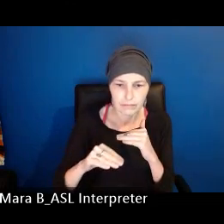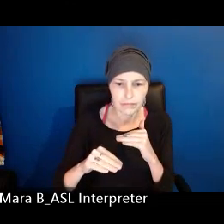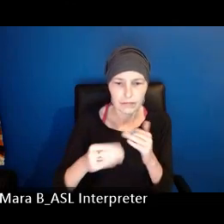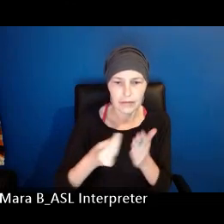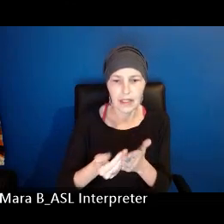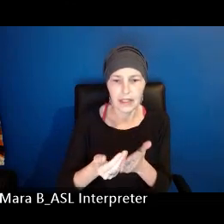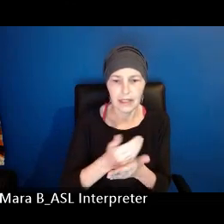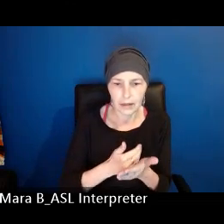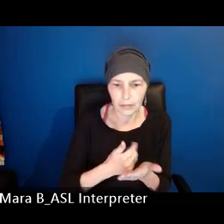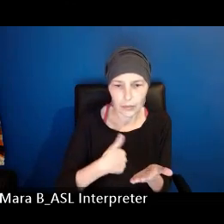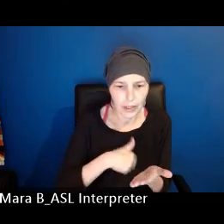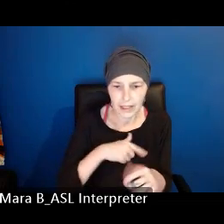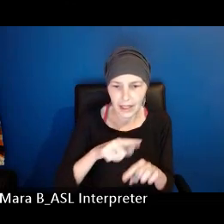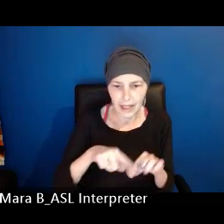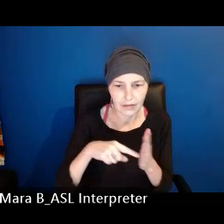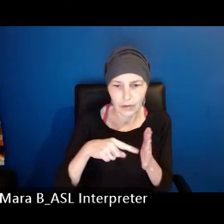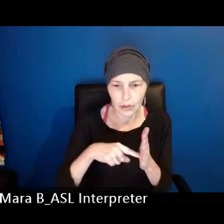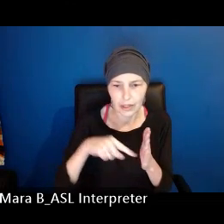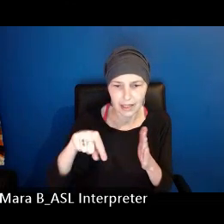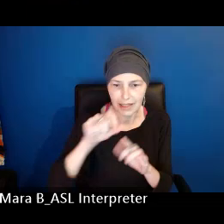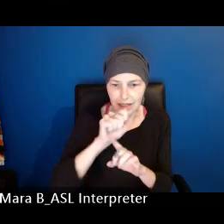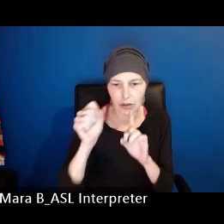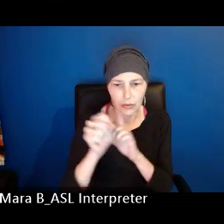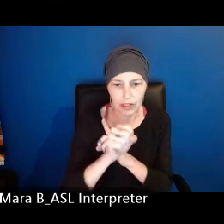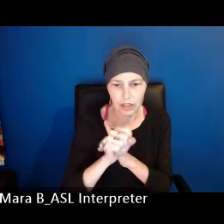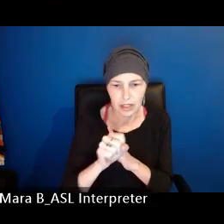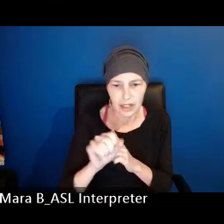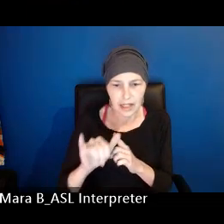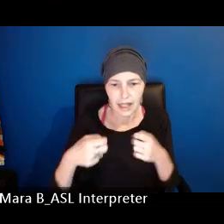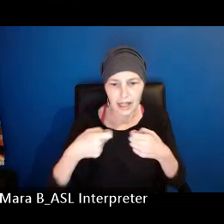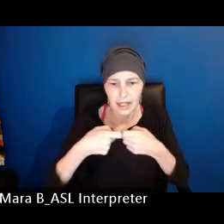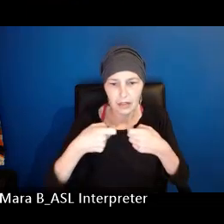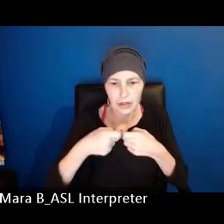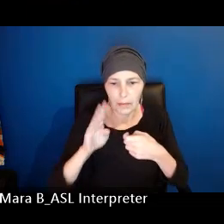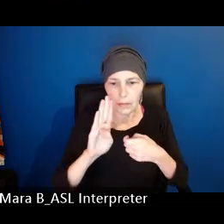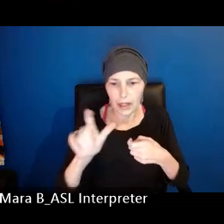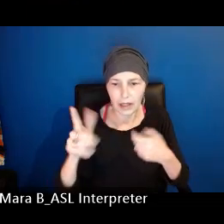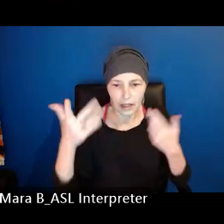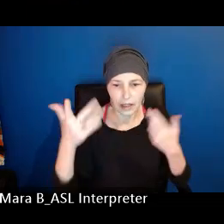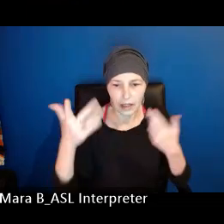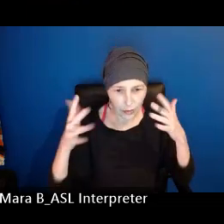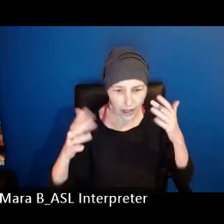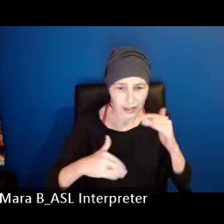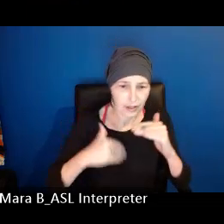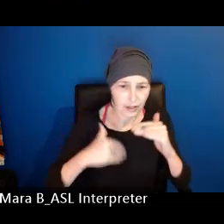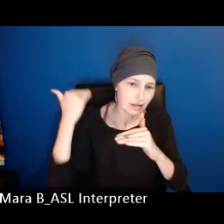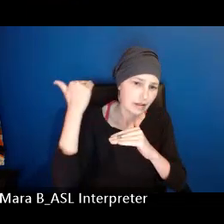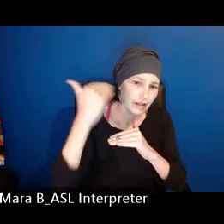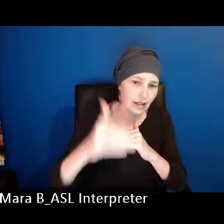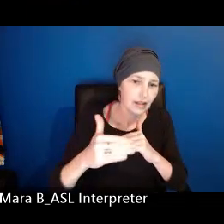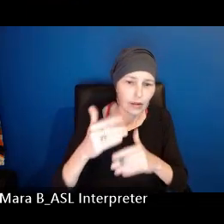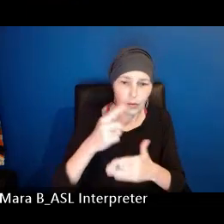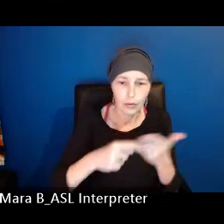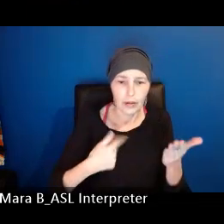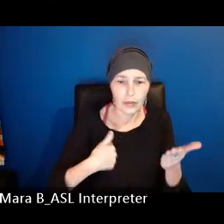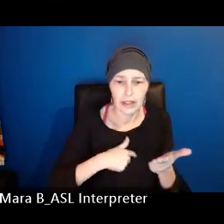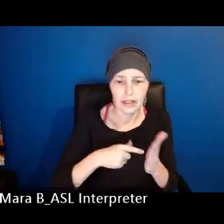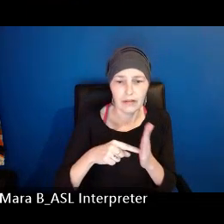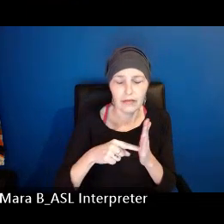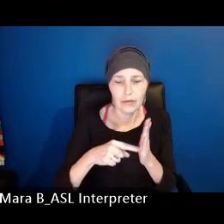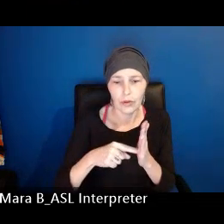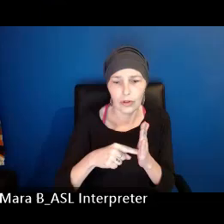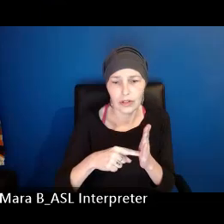can afford this situation. The electrical bill is already over the amount that we can afford, and on